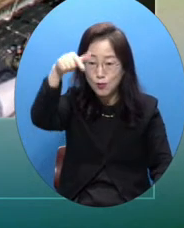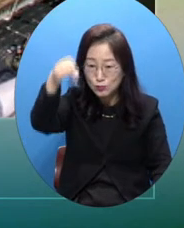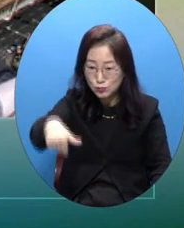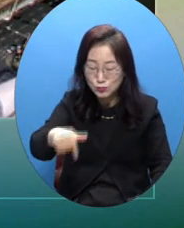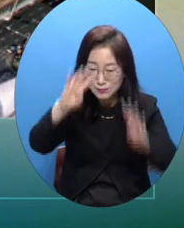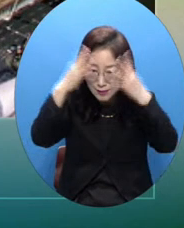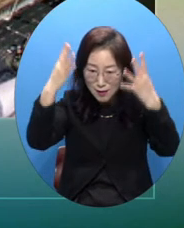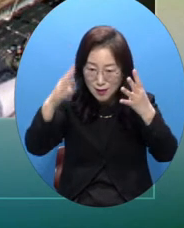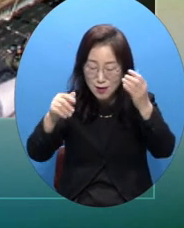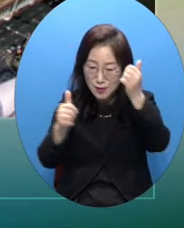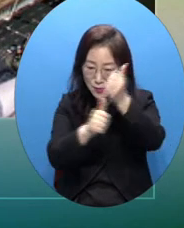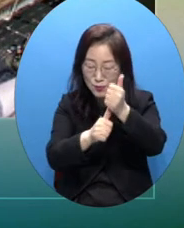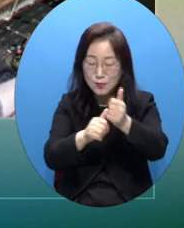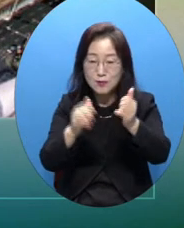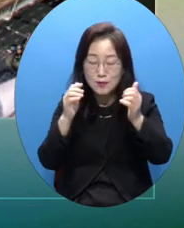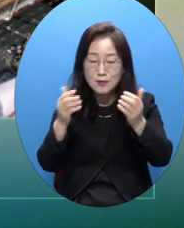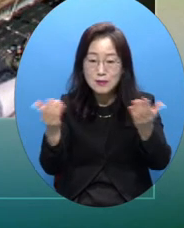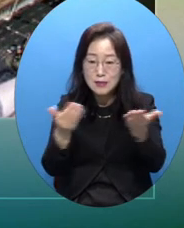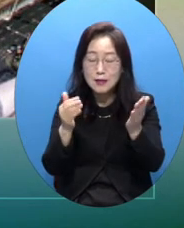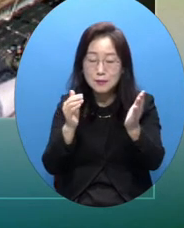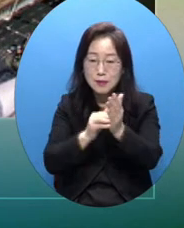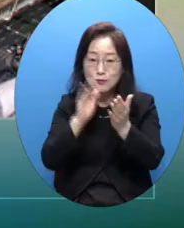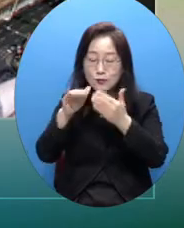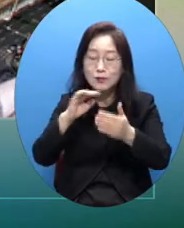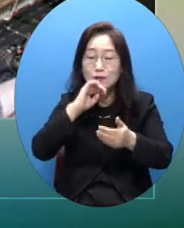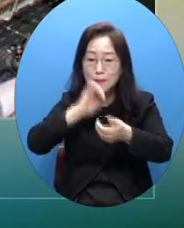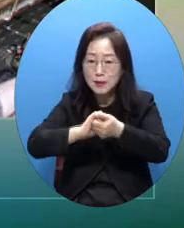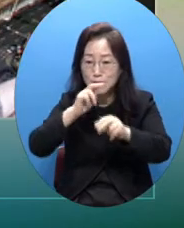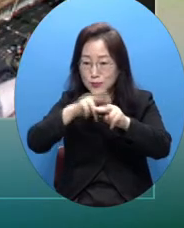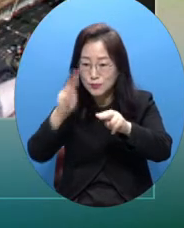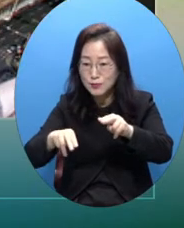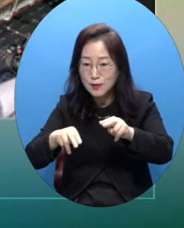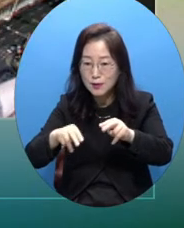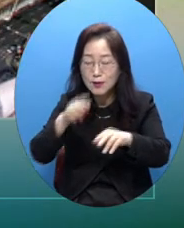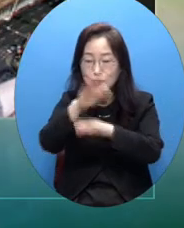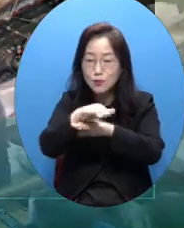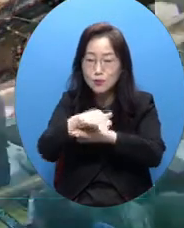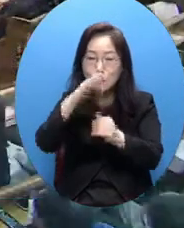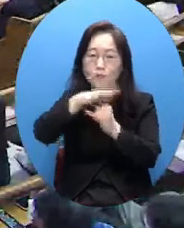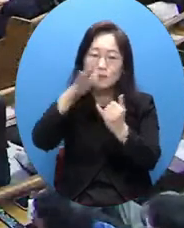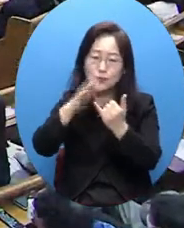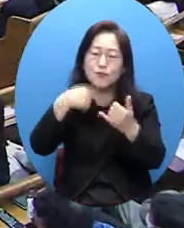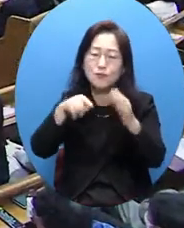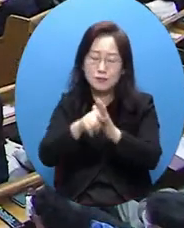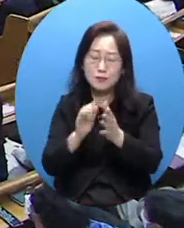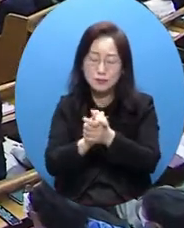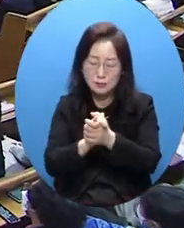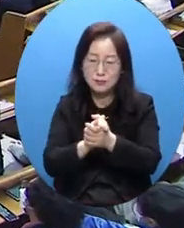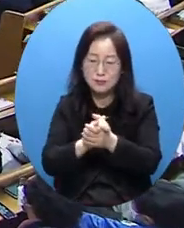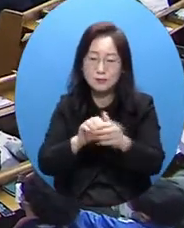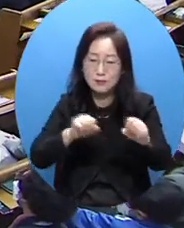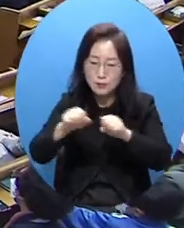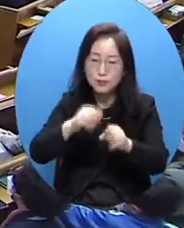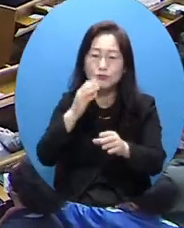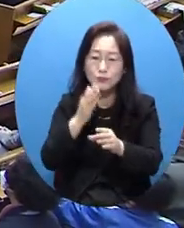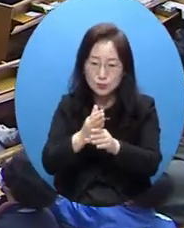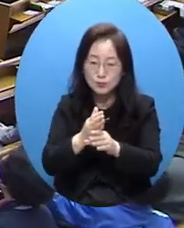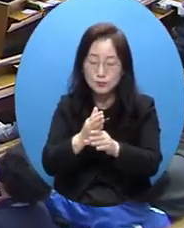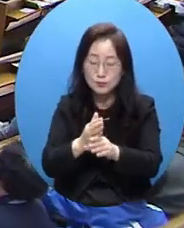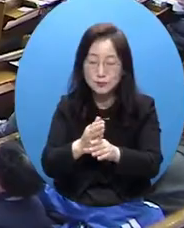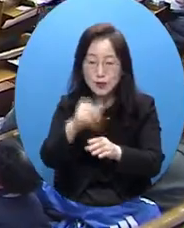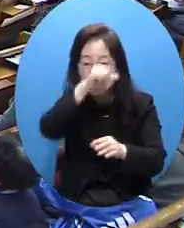University in Israel and after serving as a professor there he came back to Korea and served as